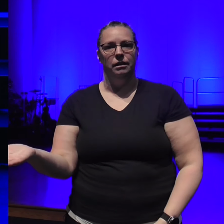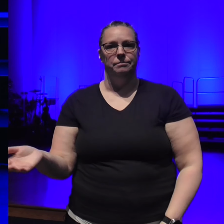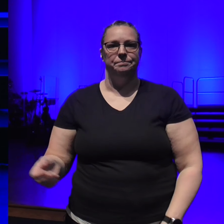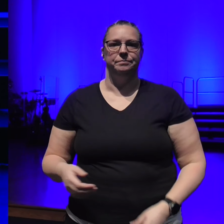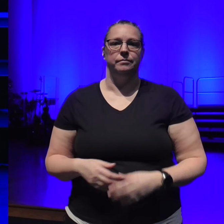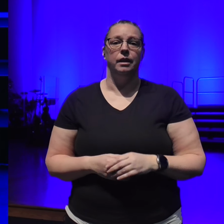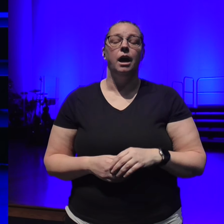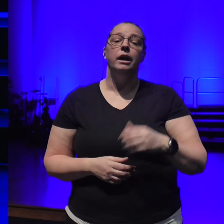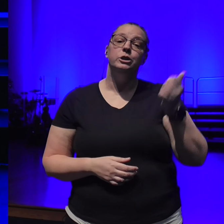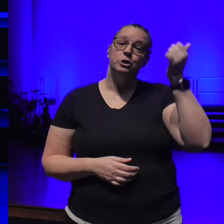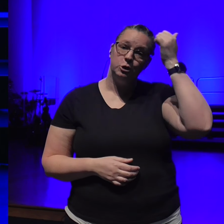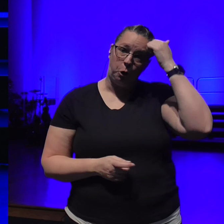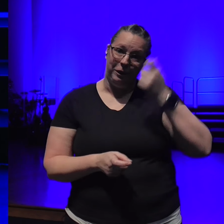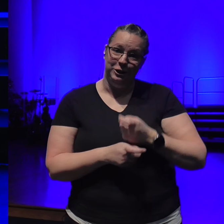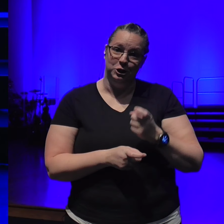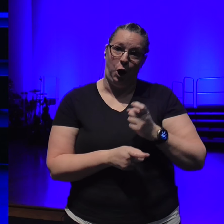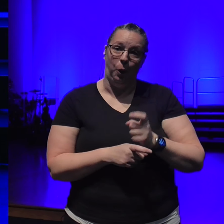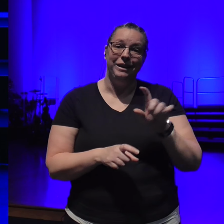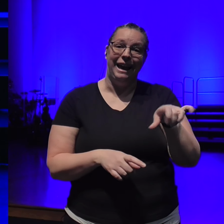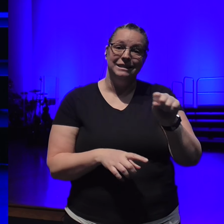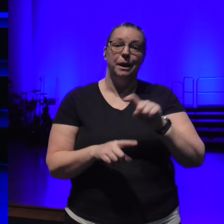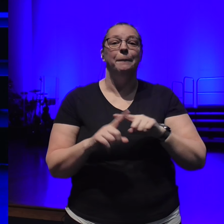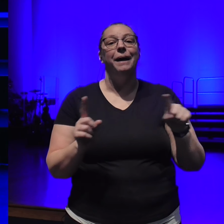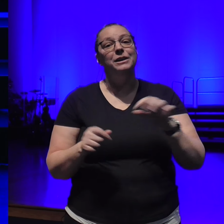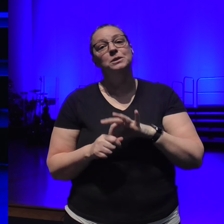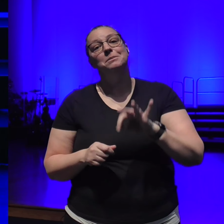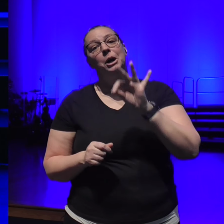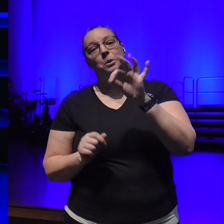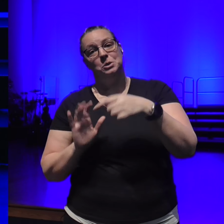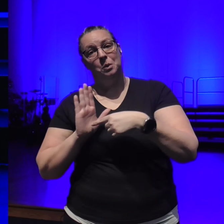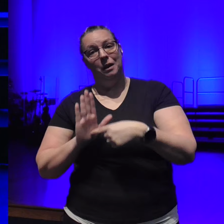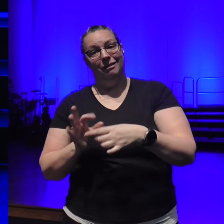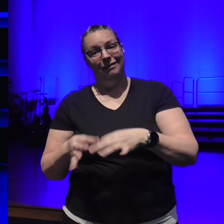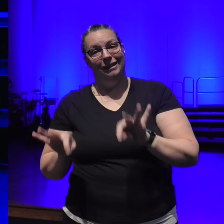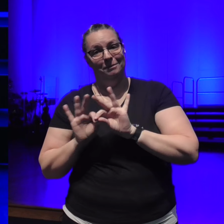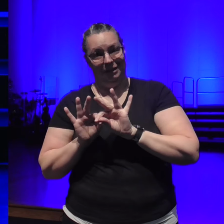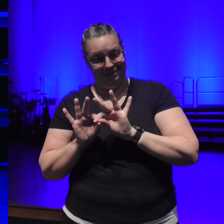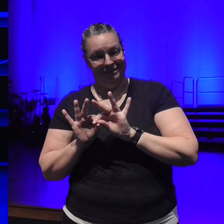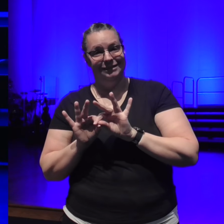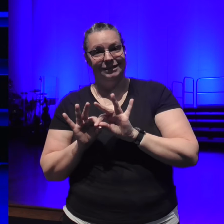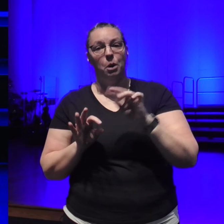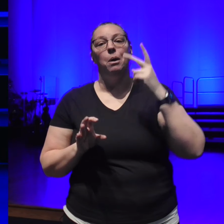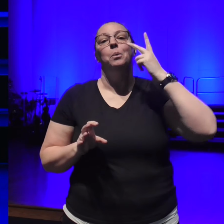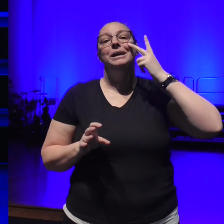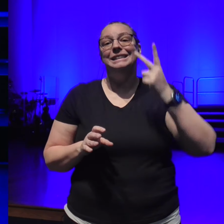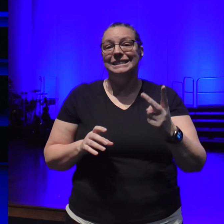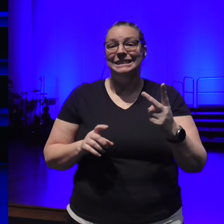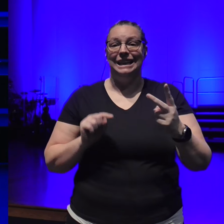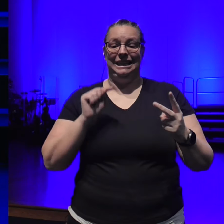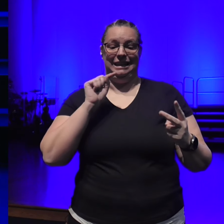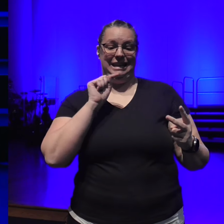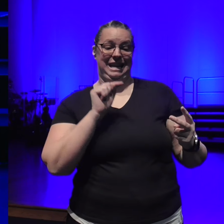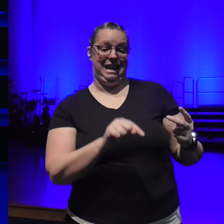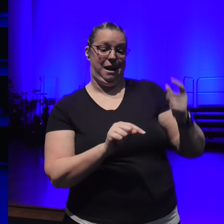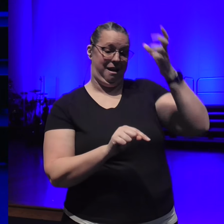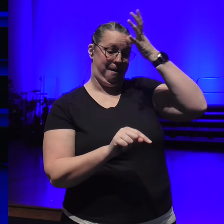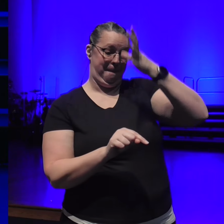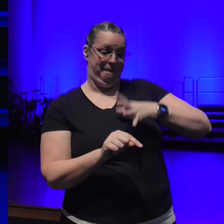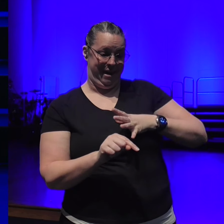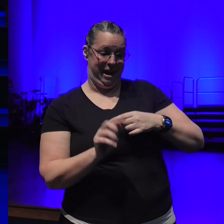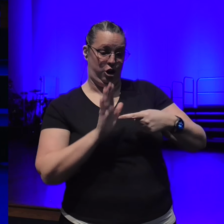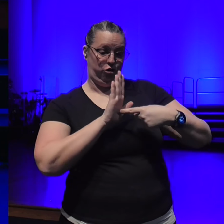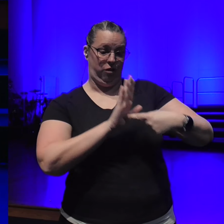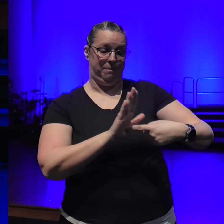It's a stupid joke. However, there's spiritual significance, which is when we can see Nasruddin as representative of our egoic